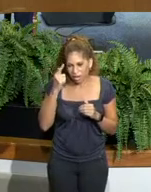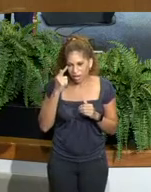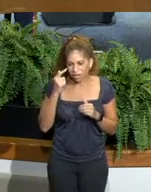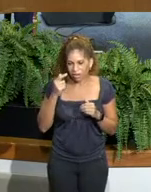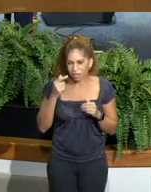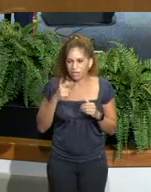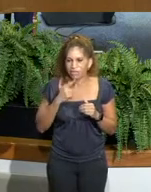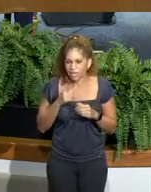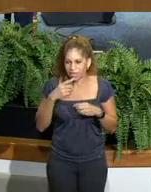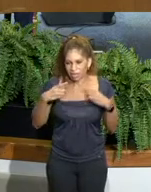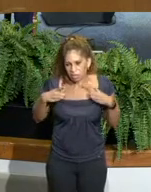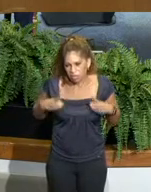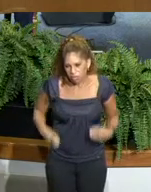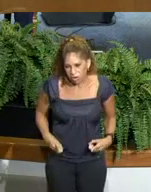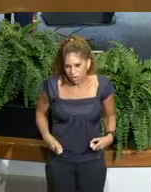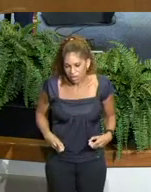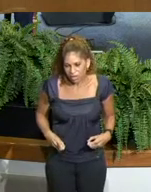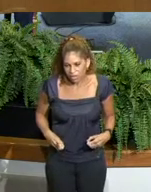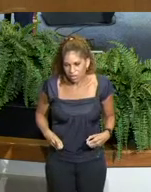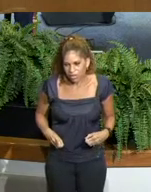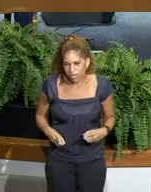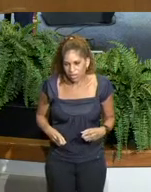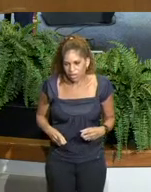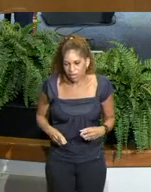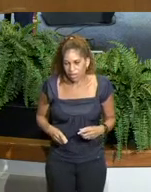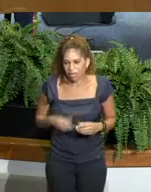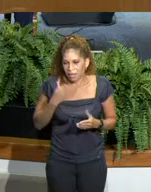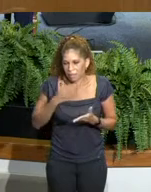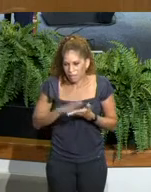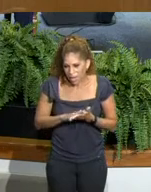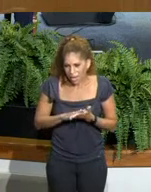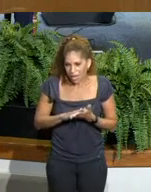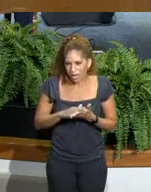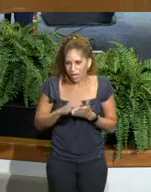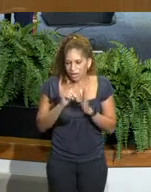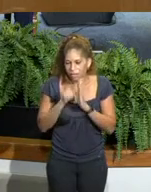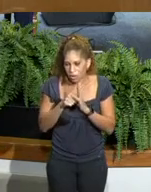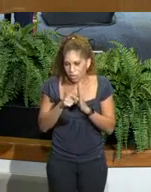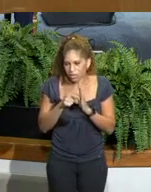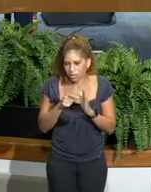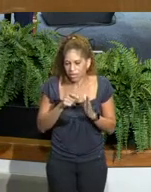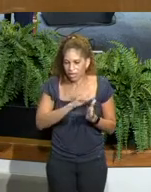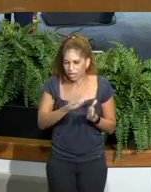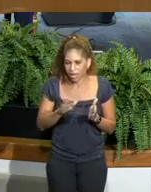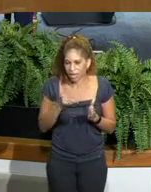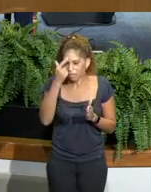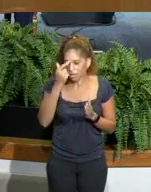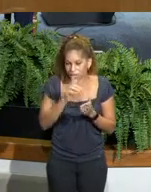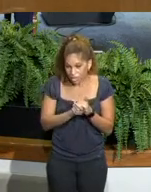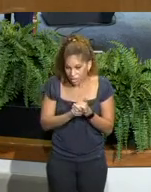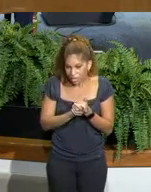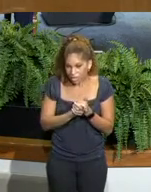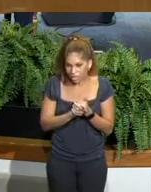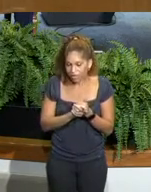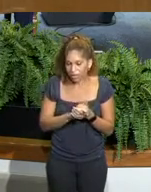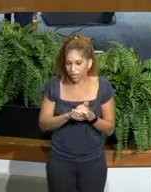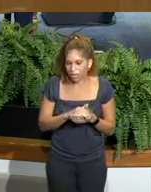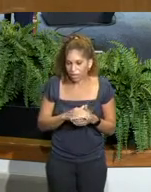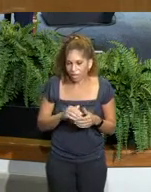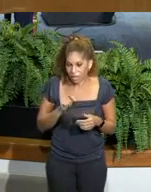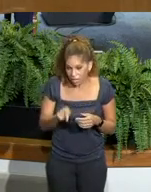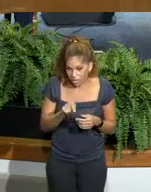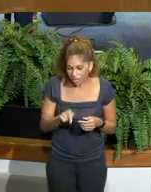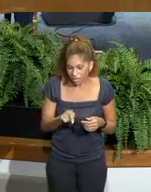the world around them. And at their very worst moments, they were tempted to believe that Caesar Claudius and Caesar